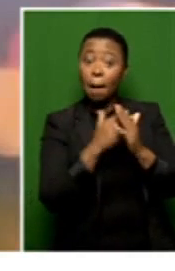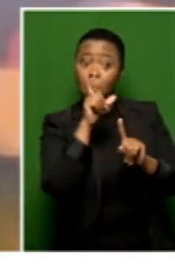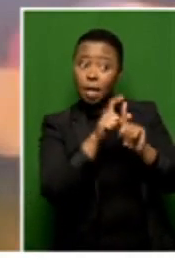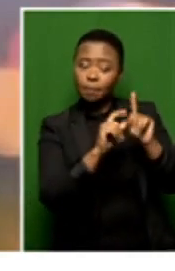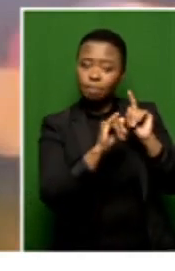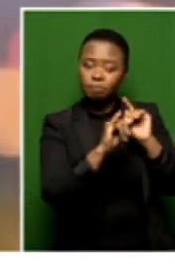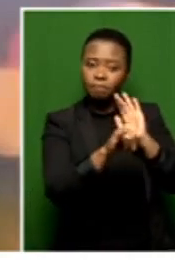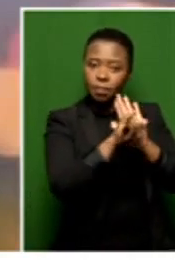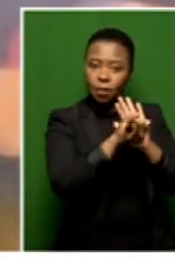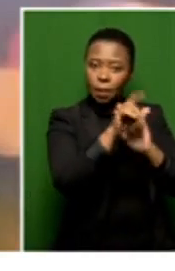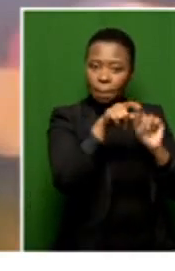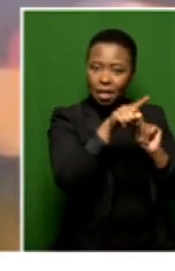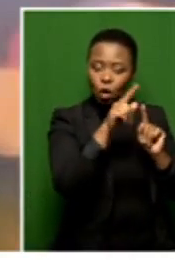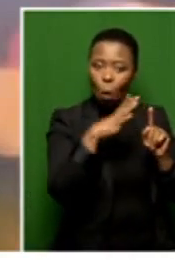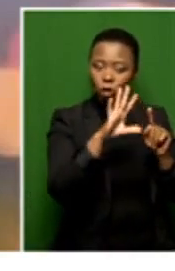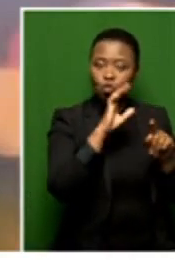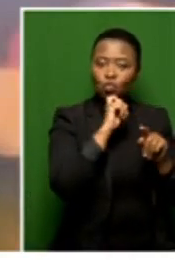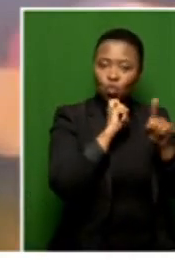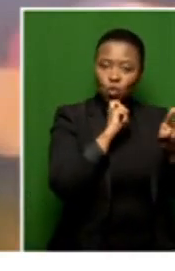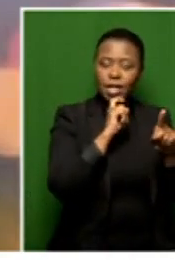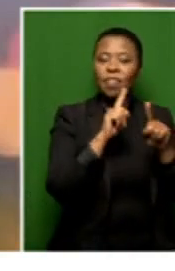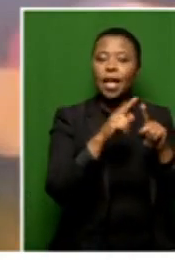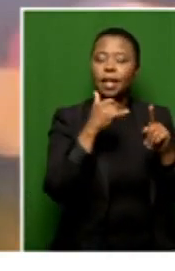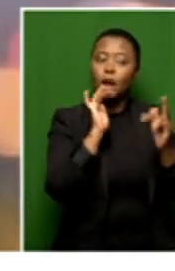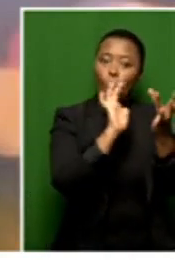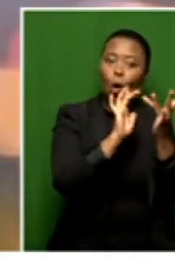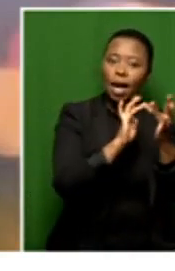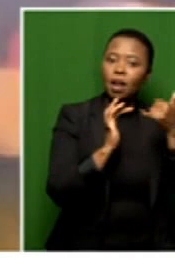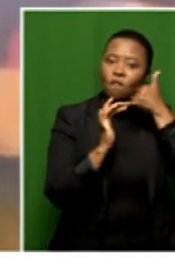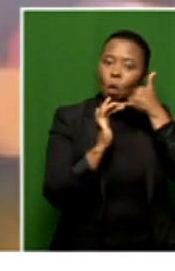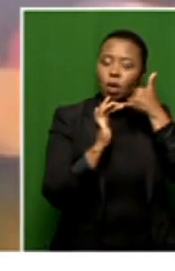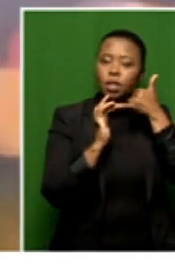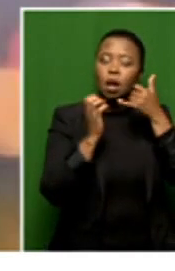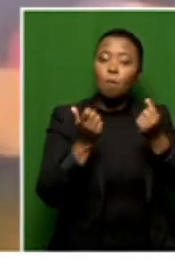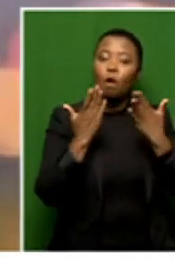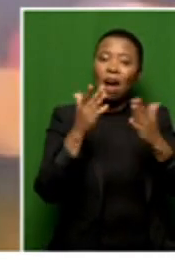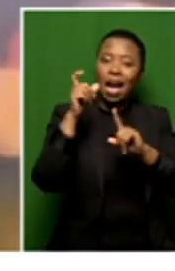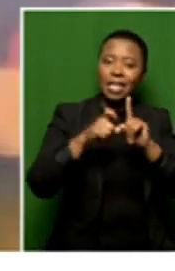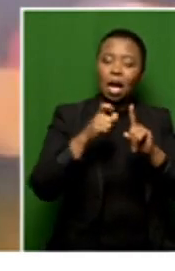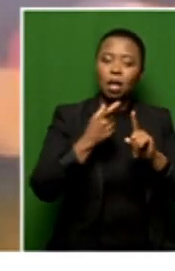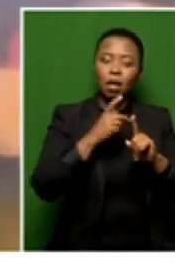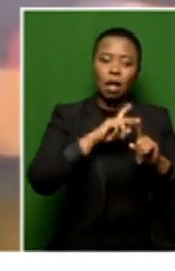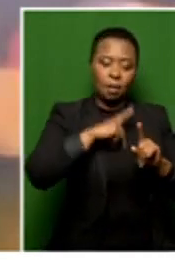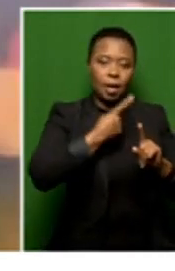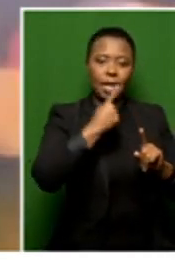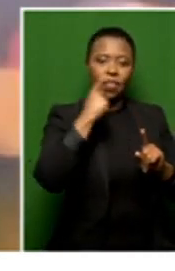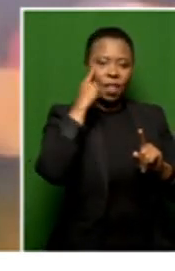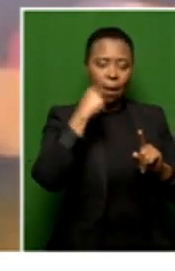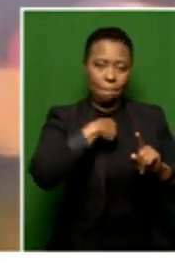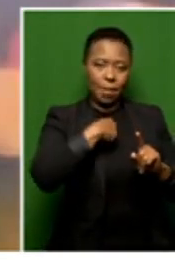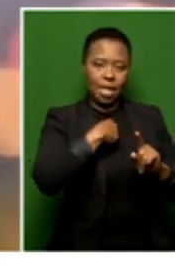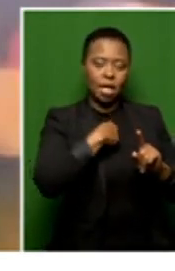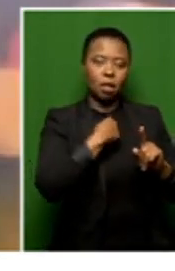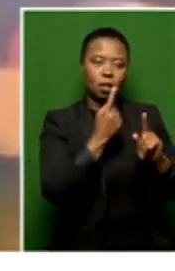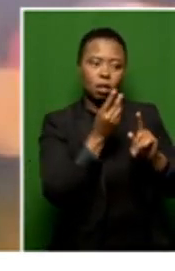using that information and then basically contacting a mobile network provider, impersonating the victim and conducting a SIM swap.